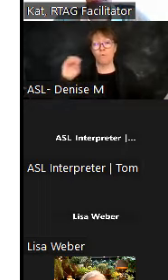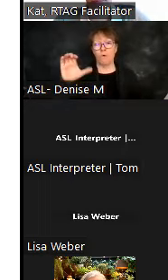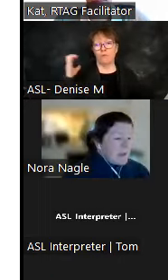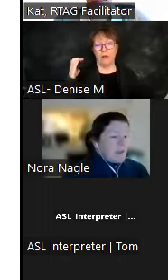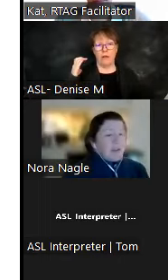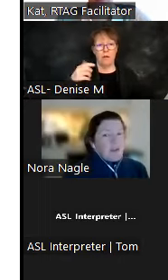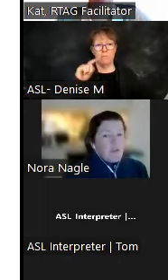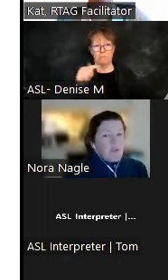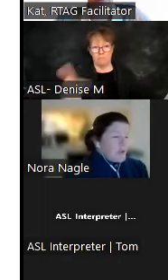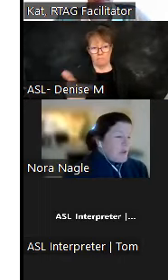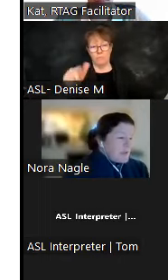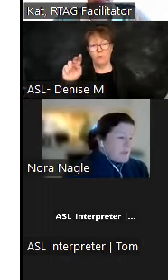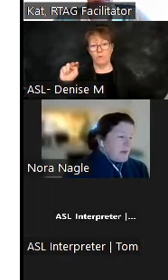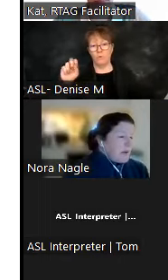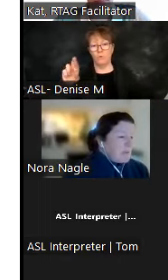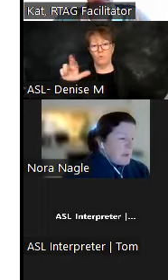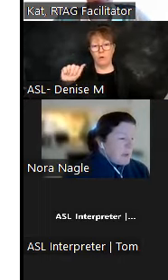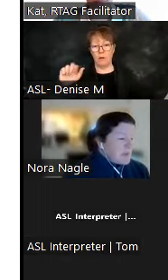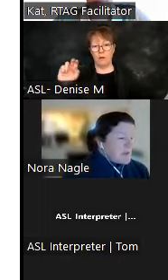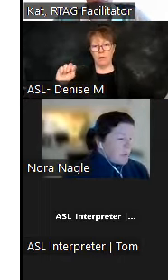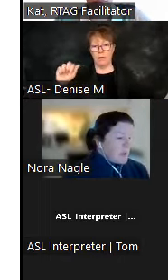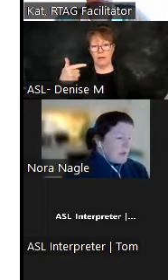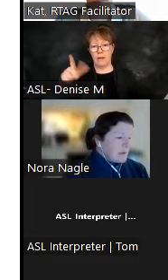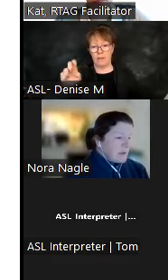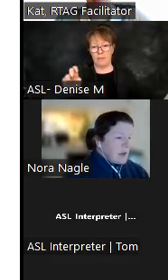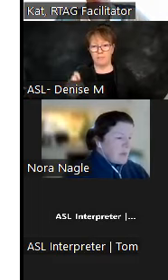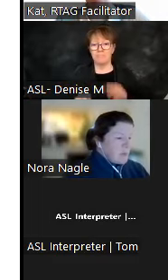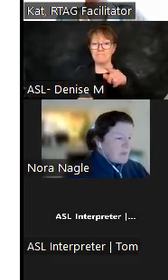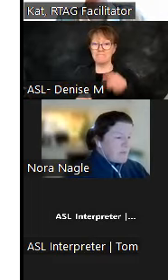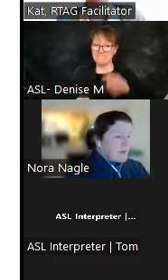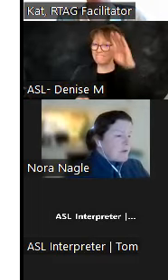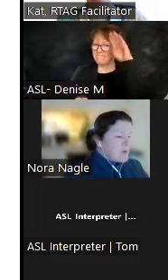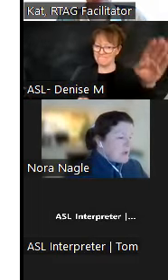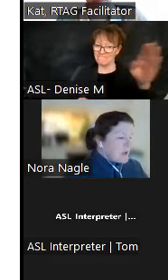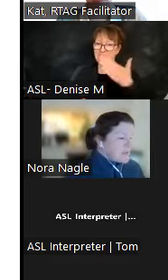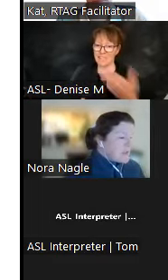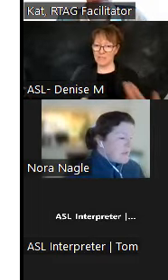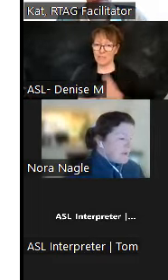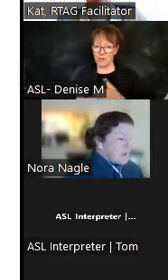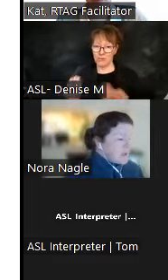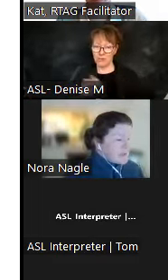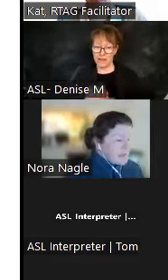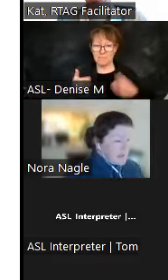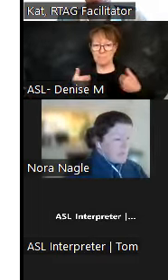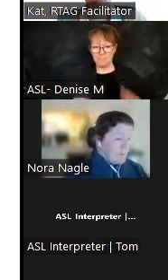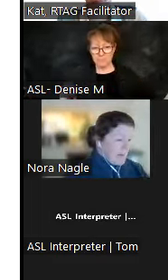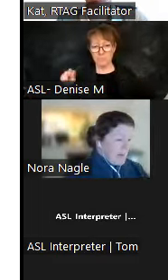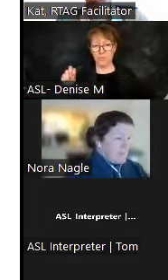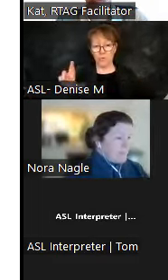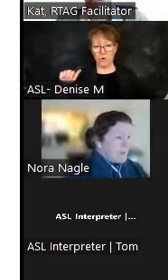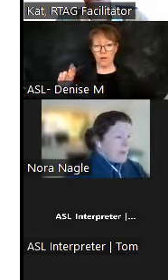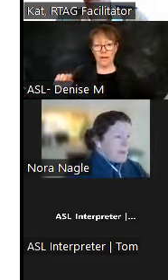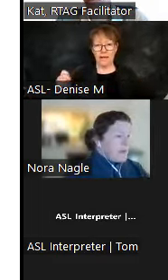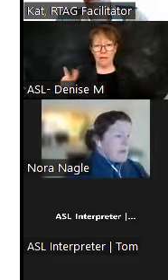Hello, everybody. Thank you for joining us tonight. My name is Nora Nagel, and I'm one of the co-chairs of the RTAG Executive